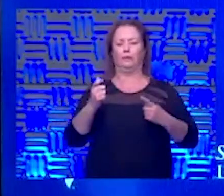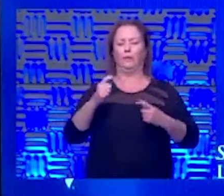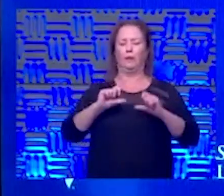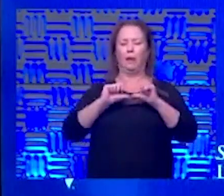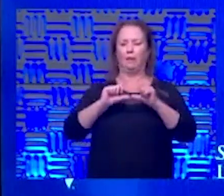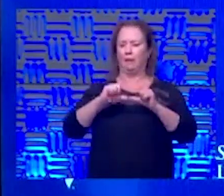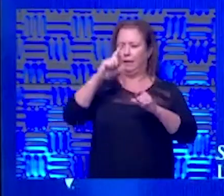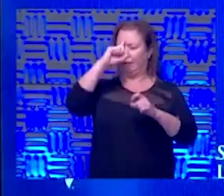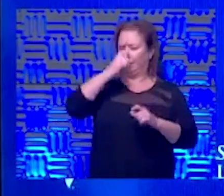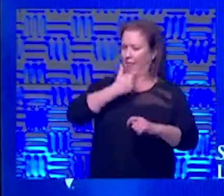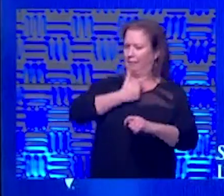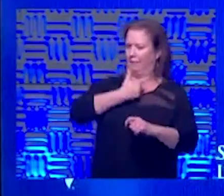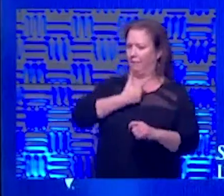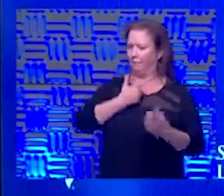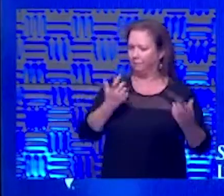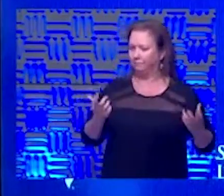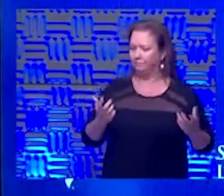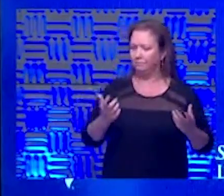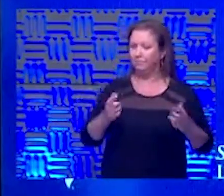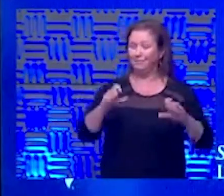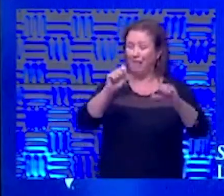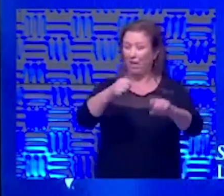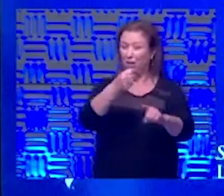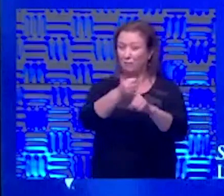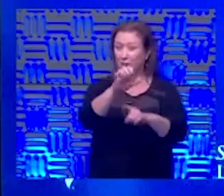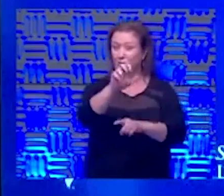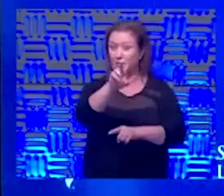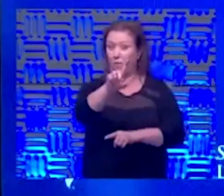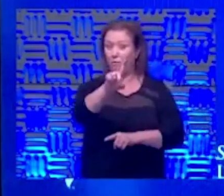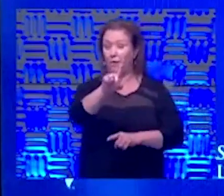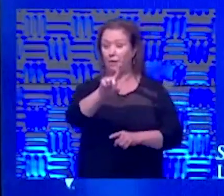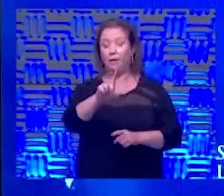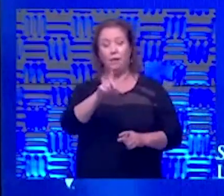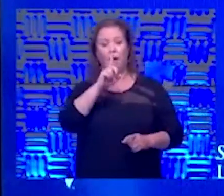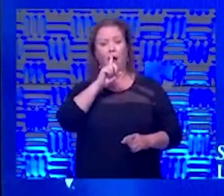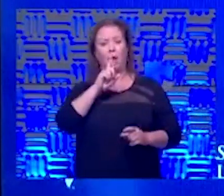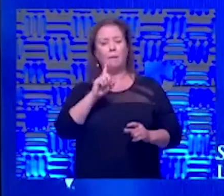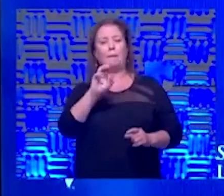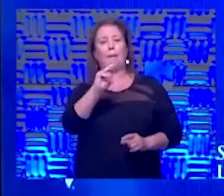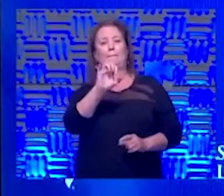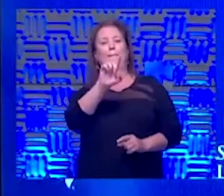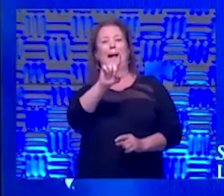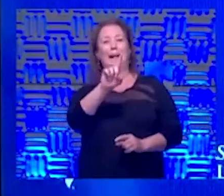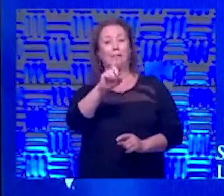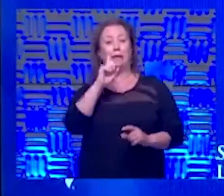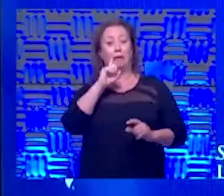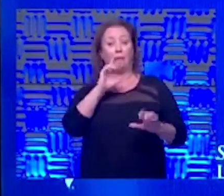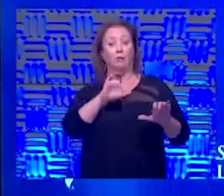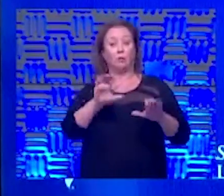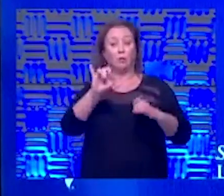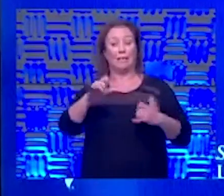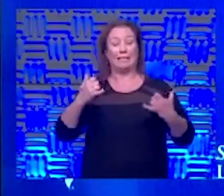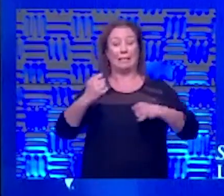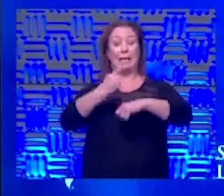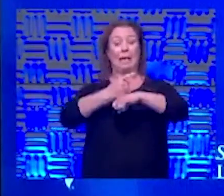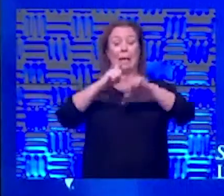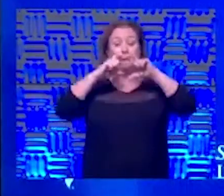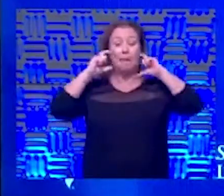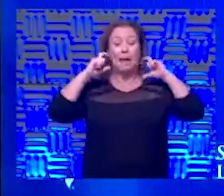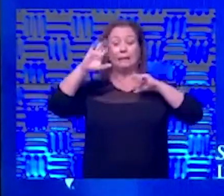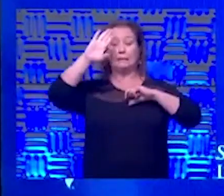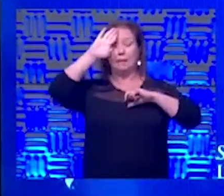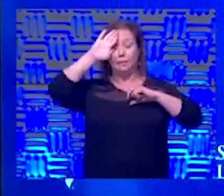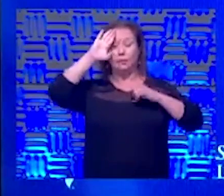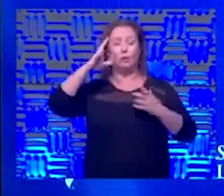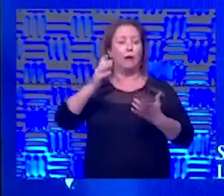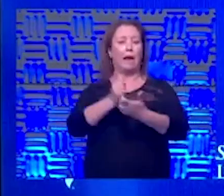think to myself, you know, that could have been it. And I would have had really mild symptoms. Today, if I was doing that, man, mask, temperature